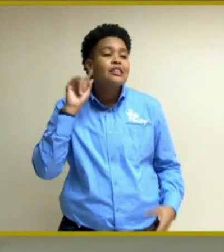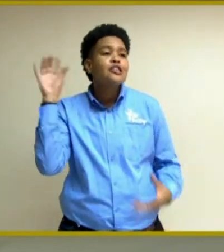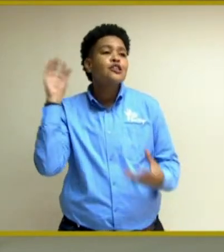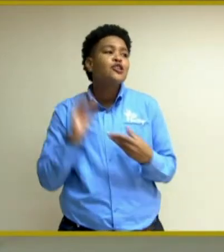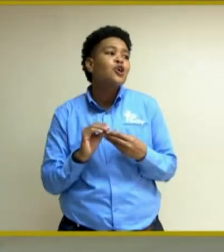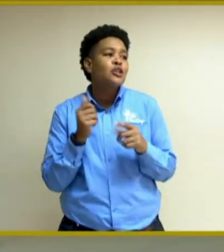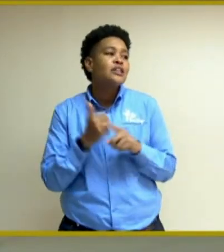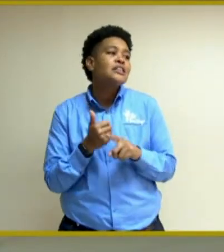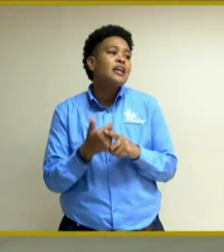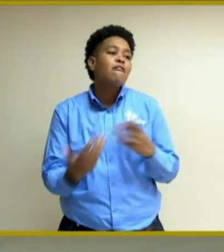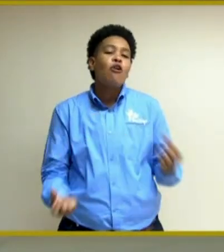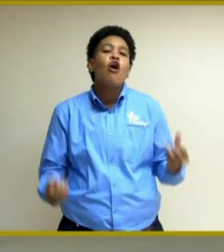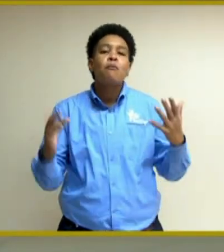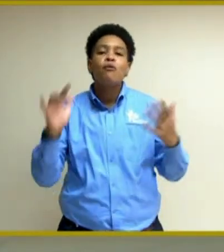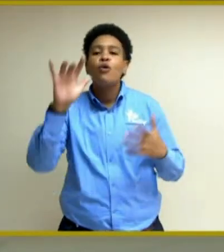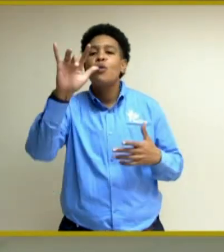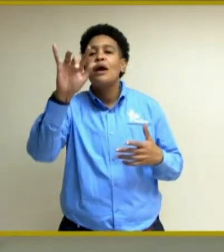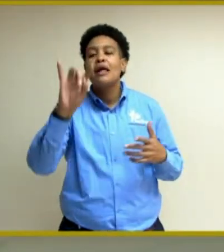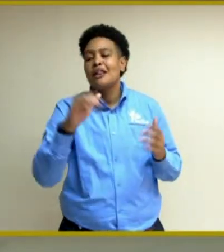to